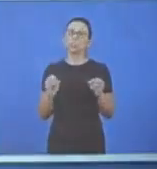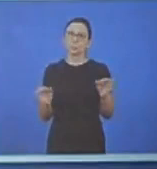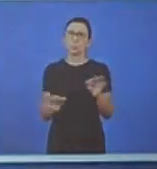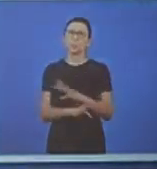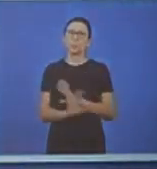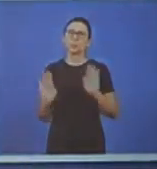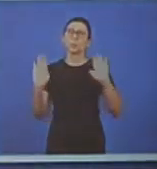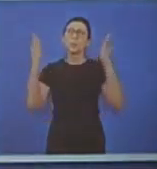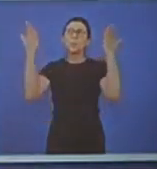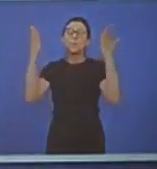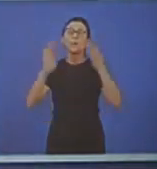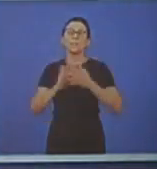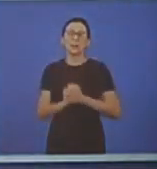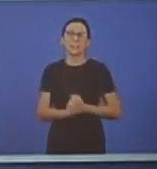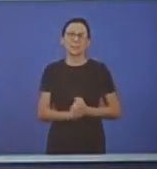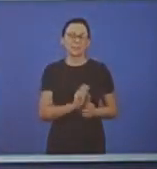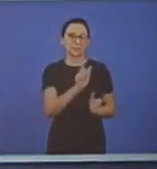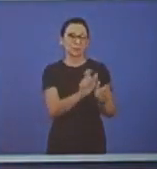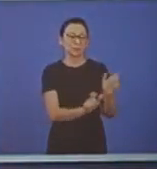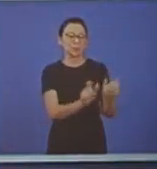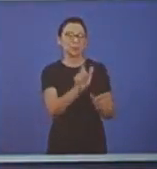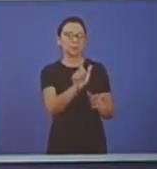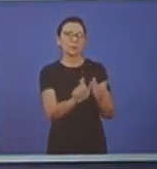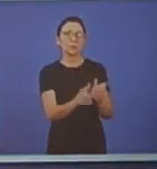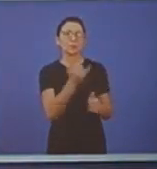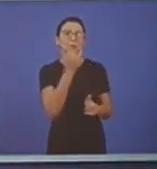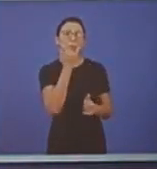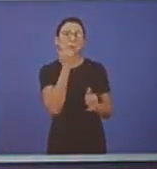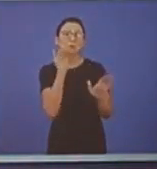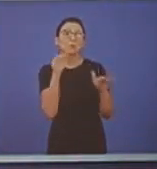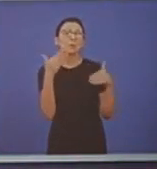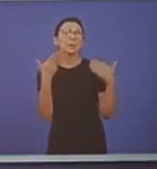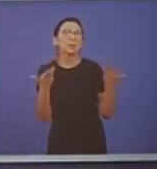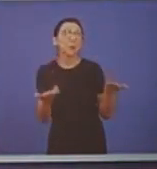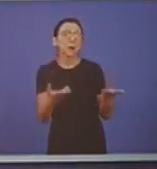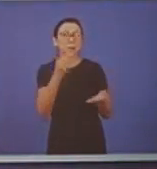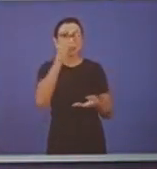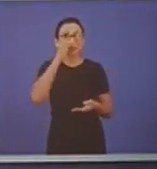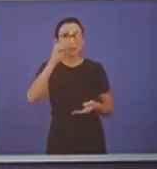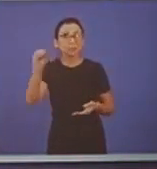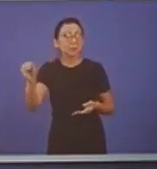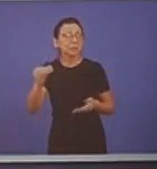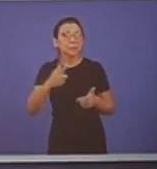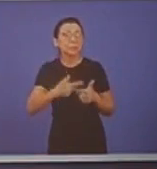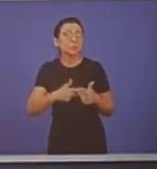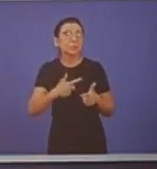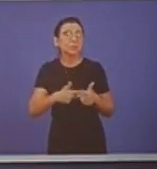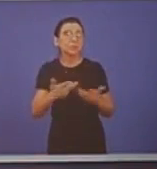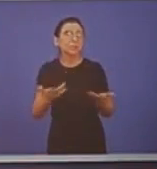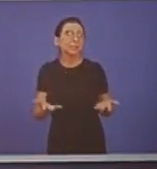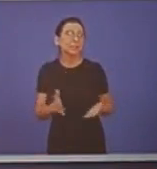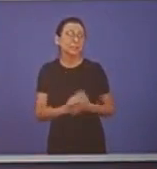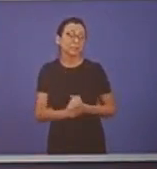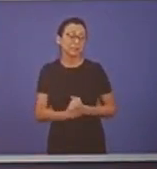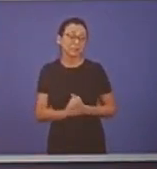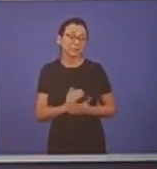With everything ready, what was the reaction or the excuses for the one that we invited and they